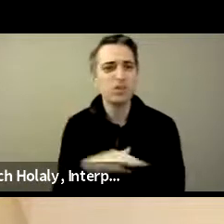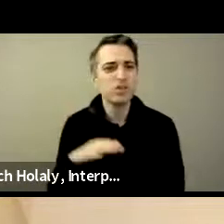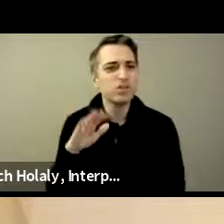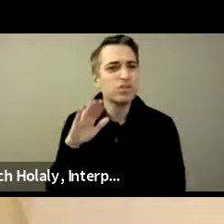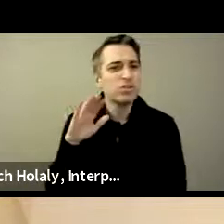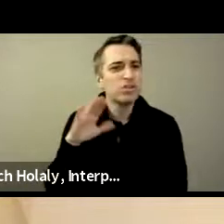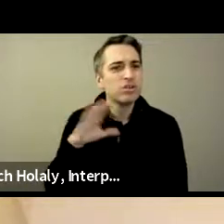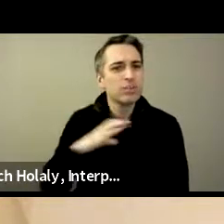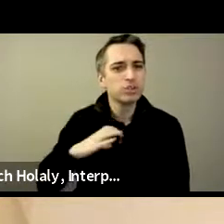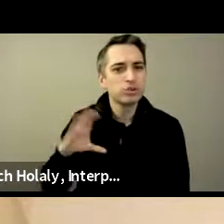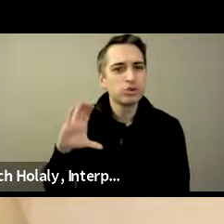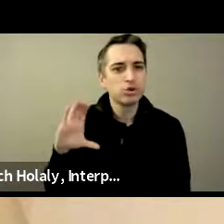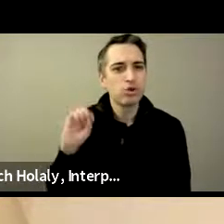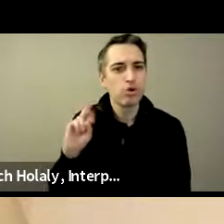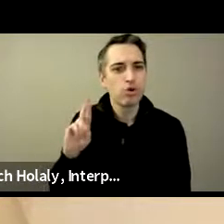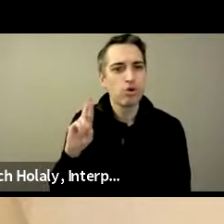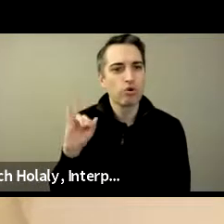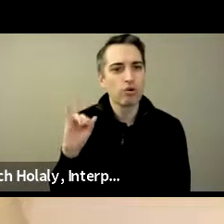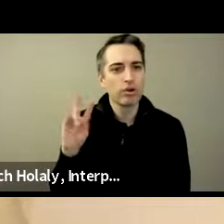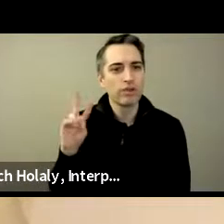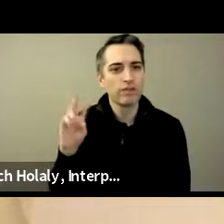raised.